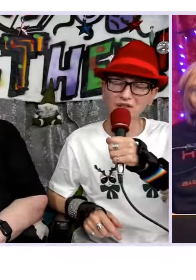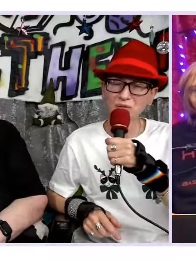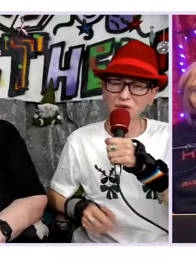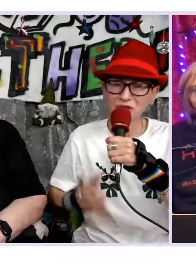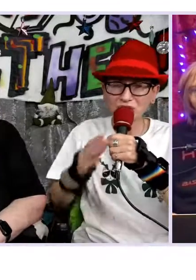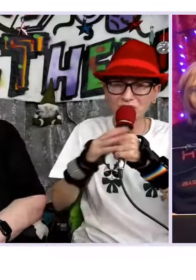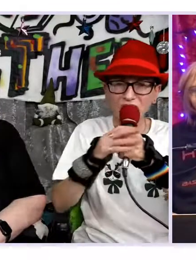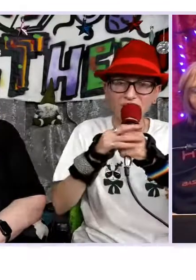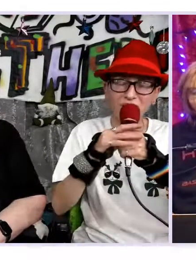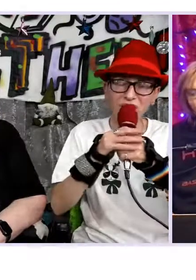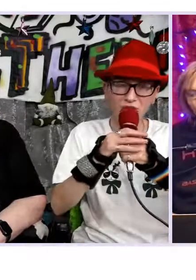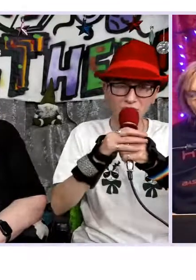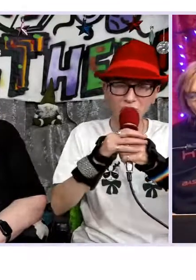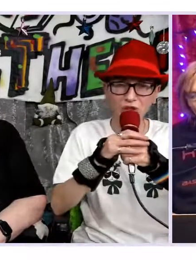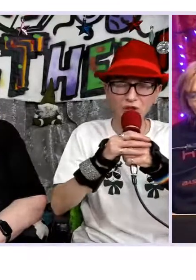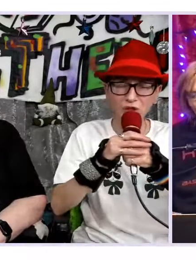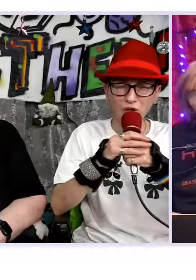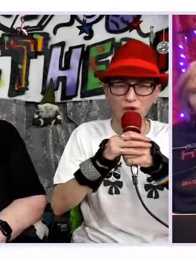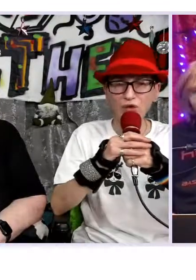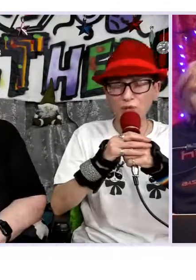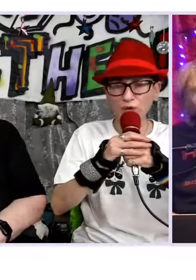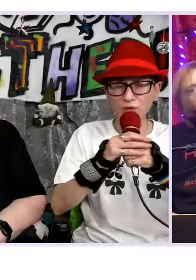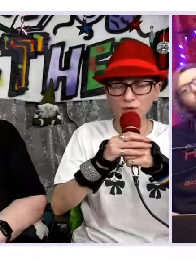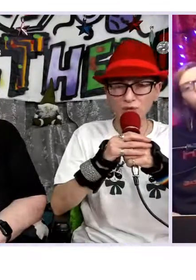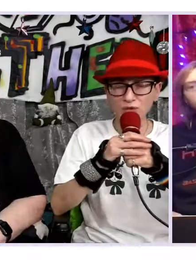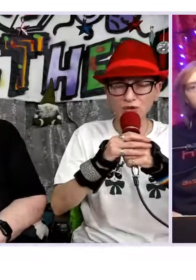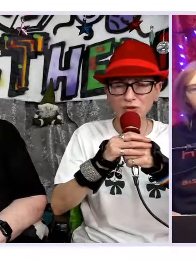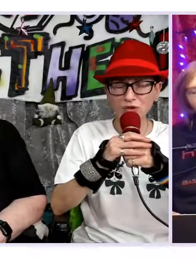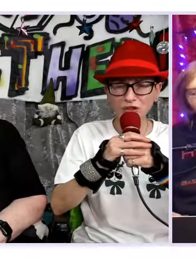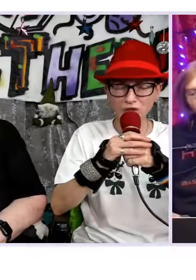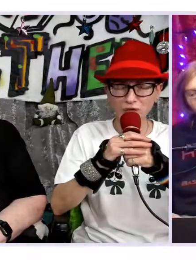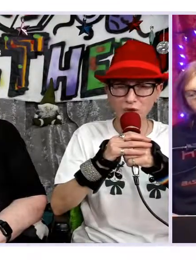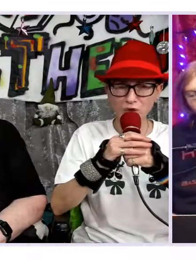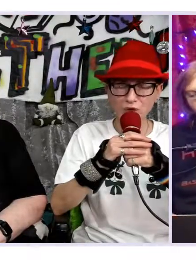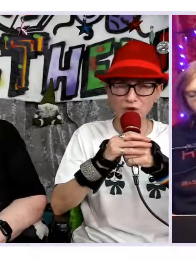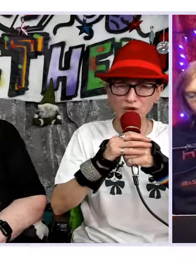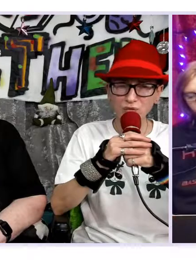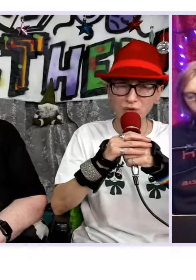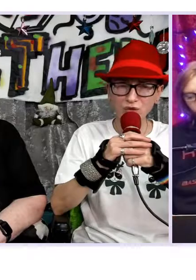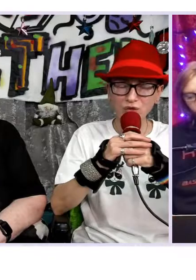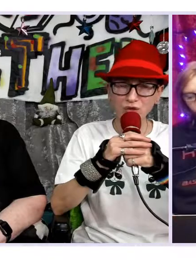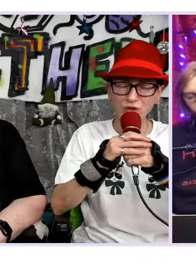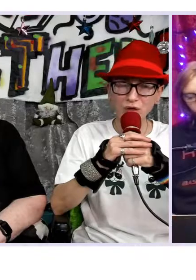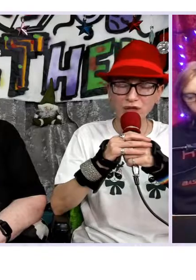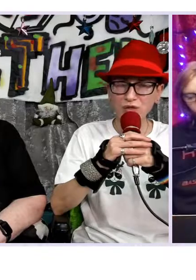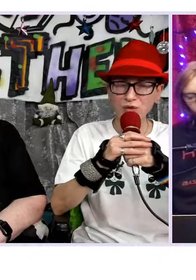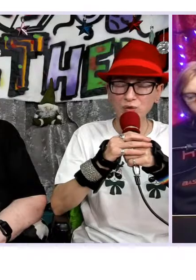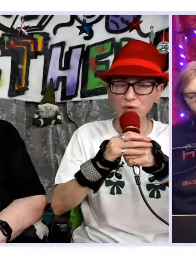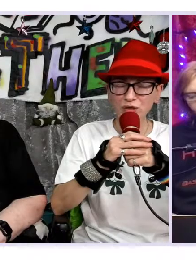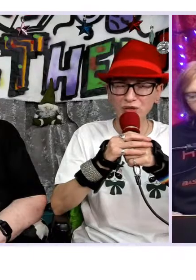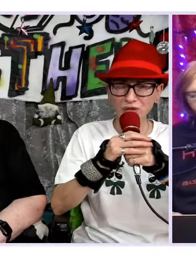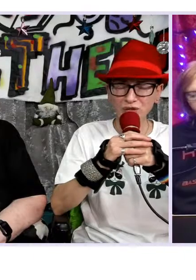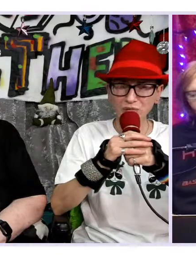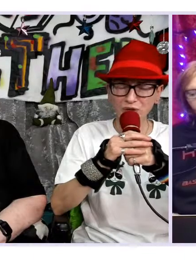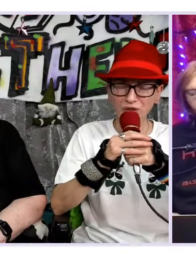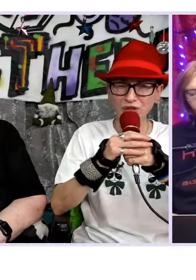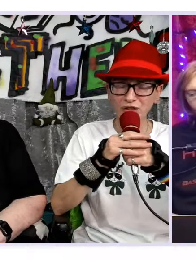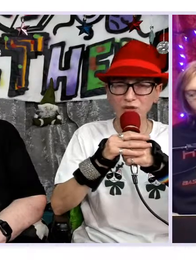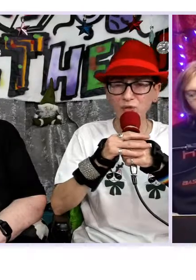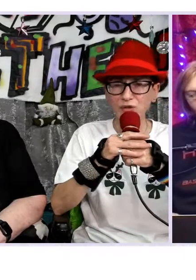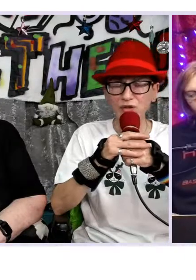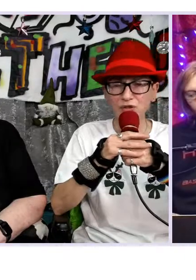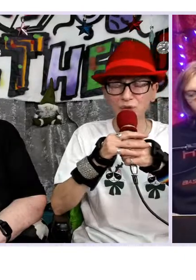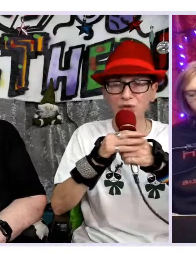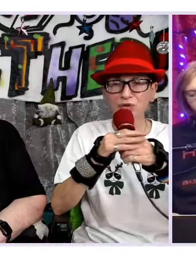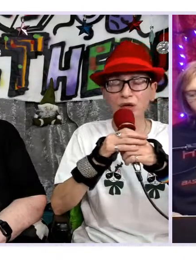Hi, it's Wednesday. It's 3 o'clock. Welcome to Together Unlocked, brought to you as always by